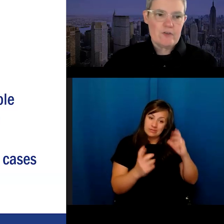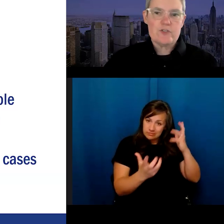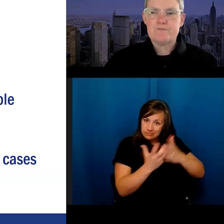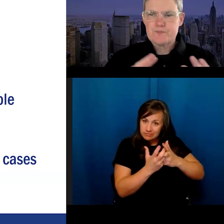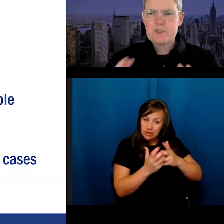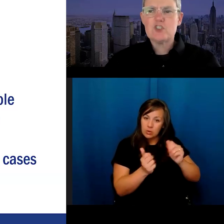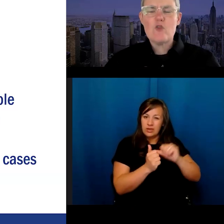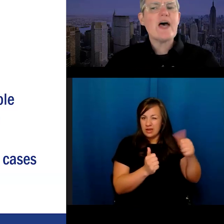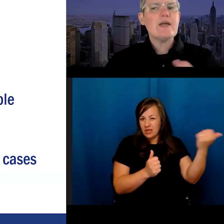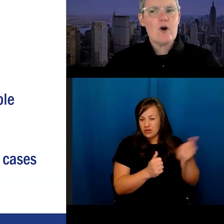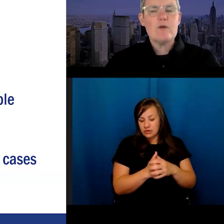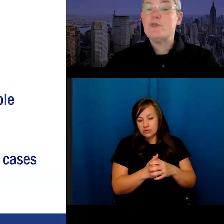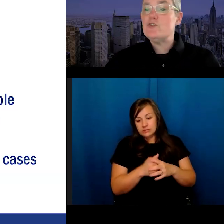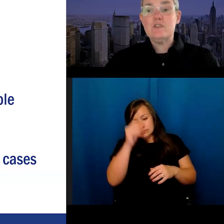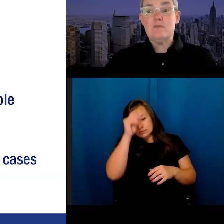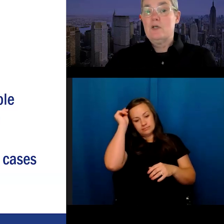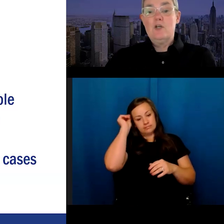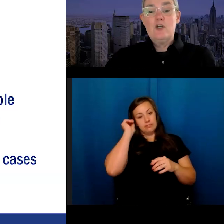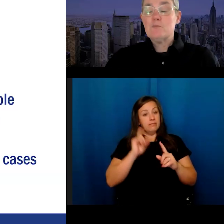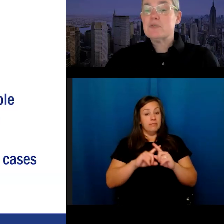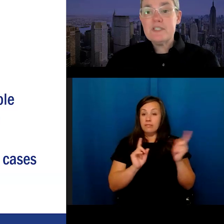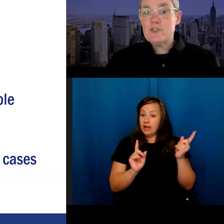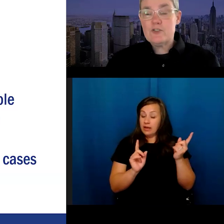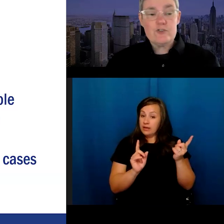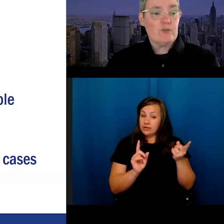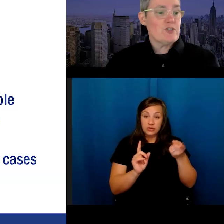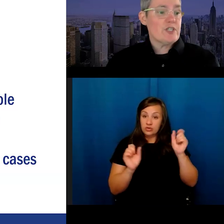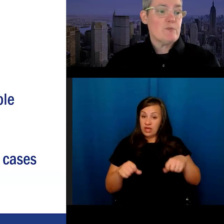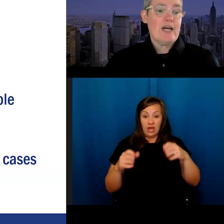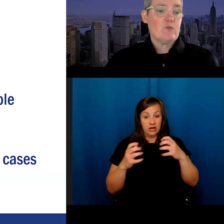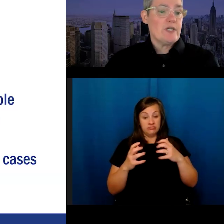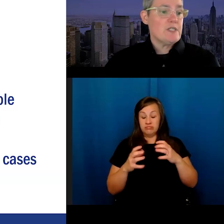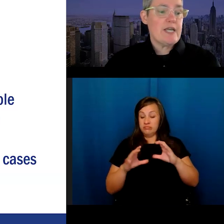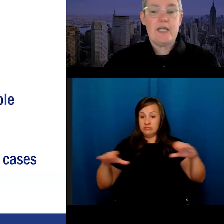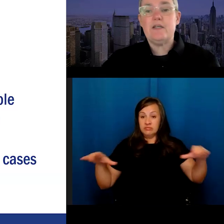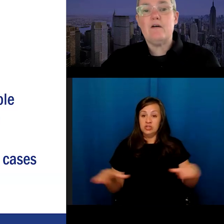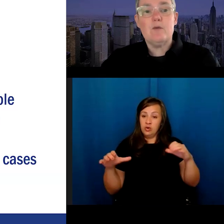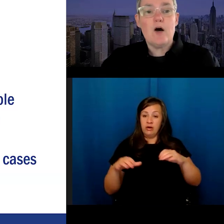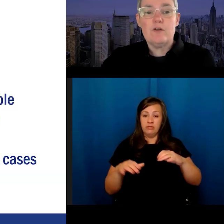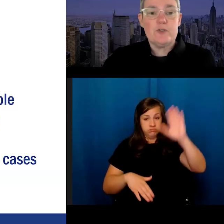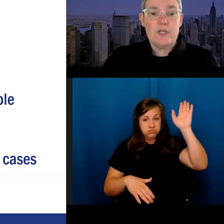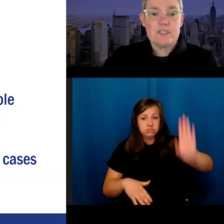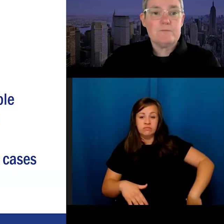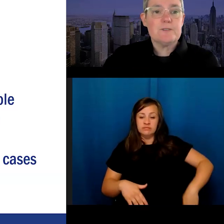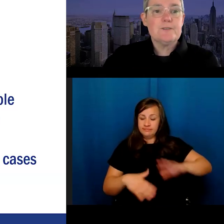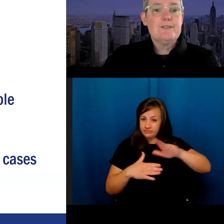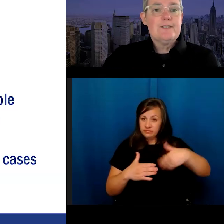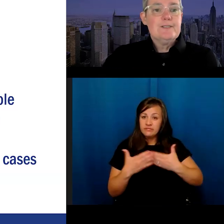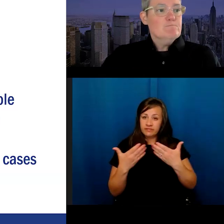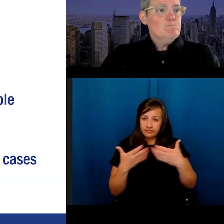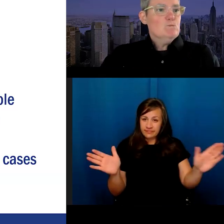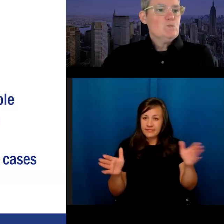than others. So that part, but you can completely do your general education pathways and all of your electives.